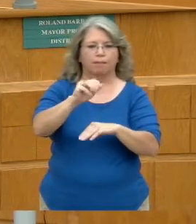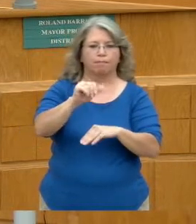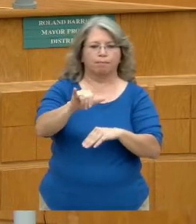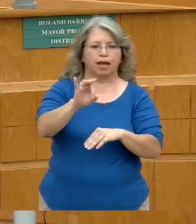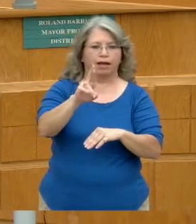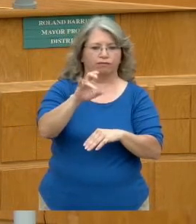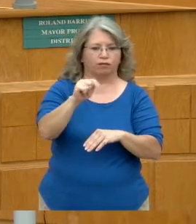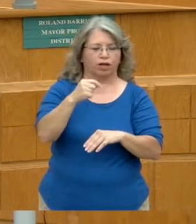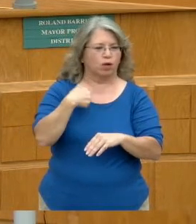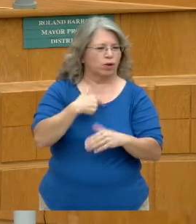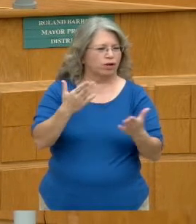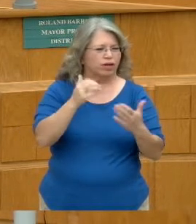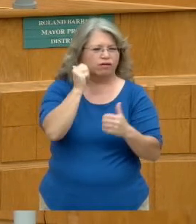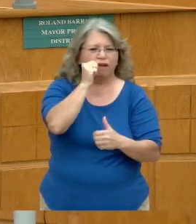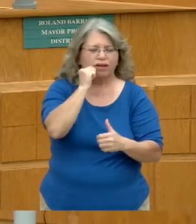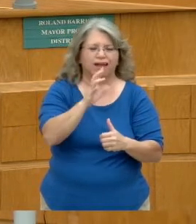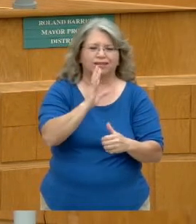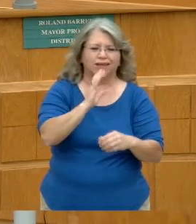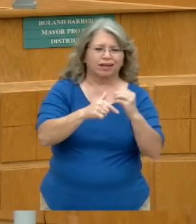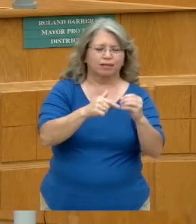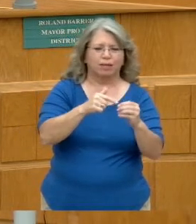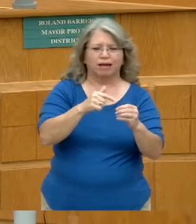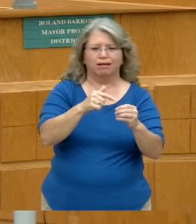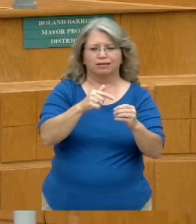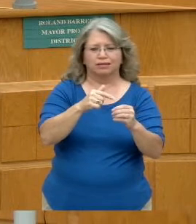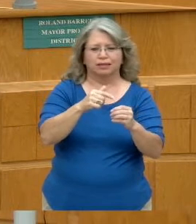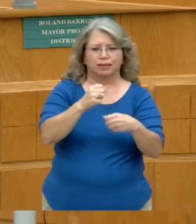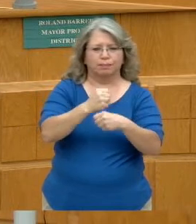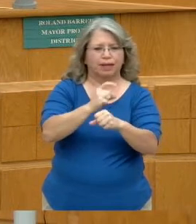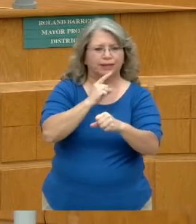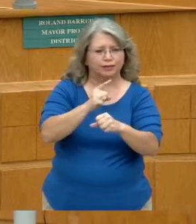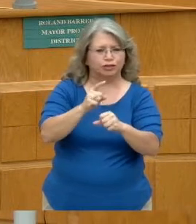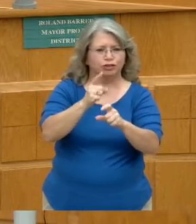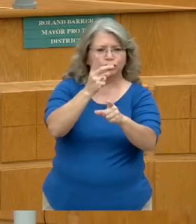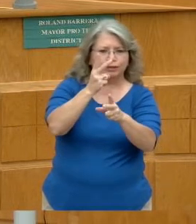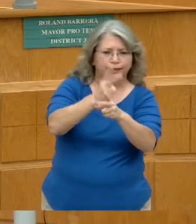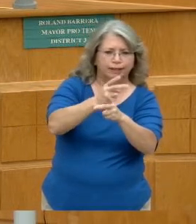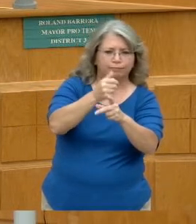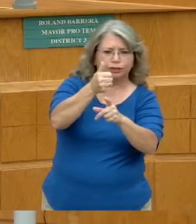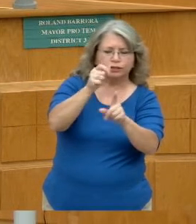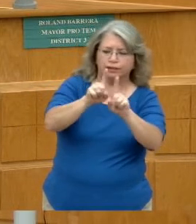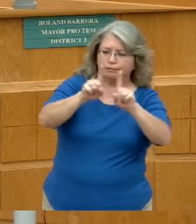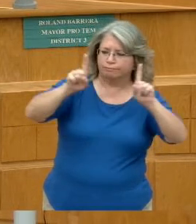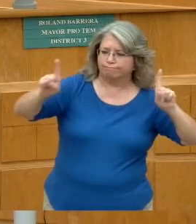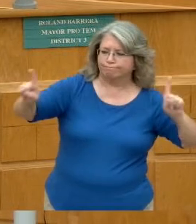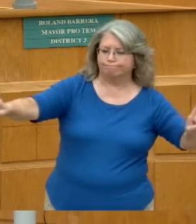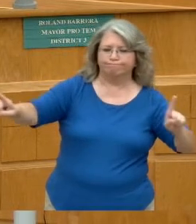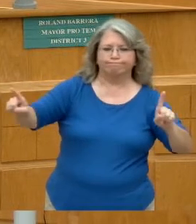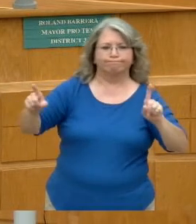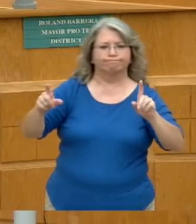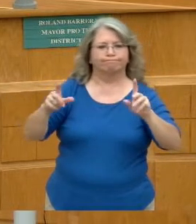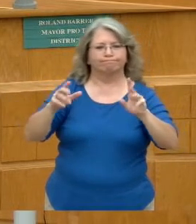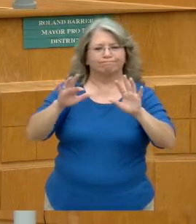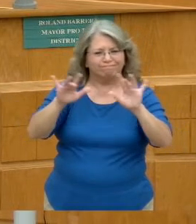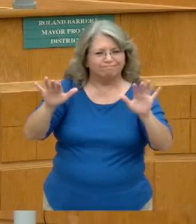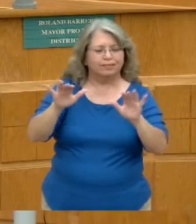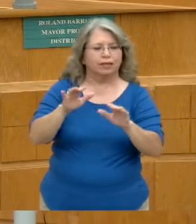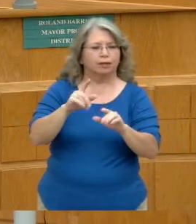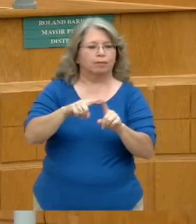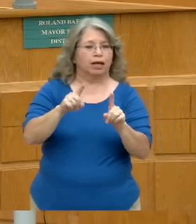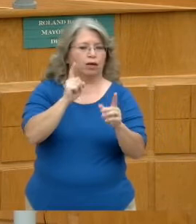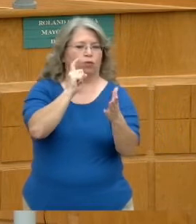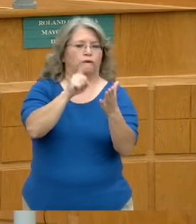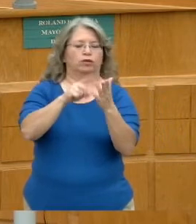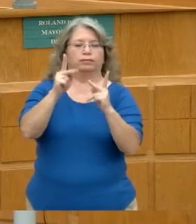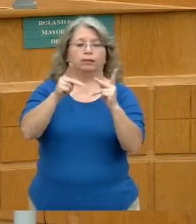about social distancing and giving people more room to be out and about. And one thing we notice is that people love